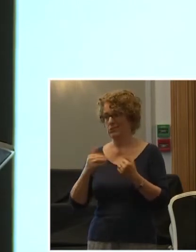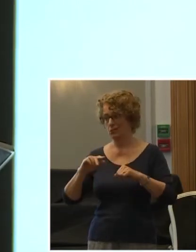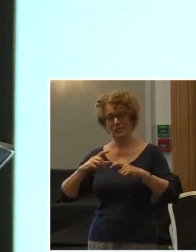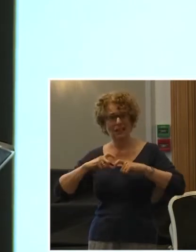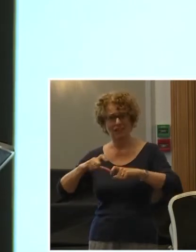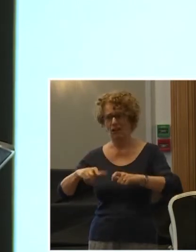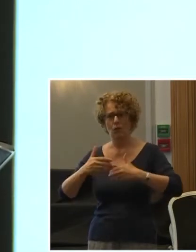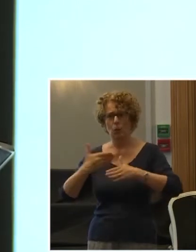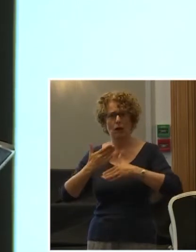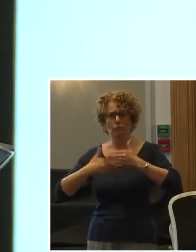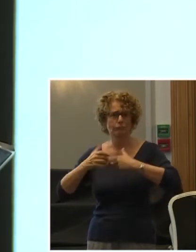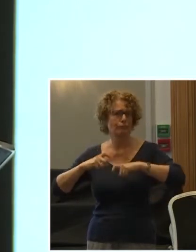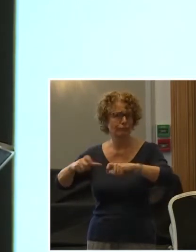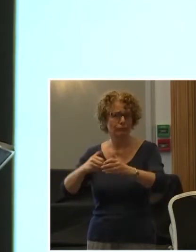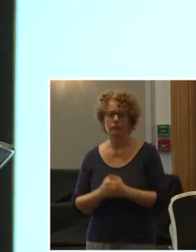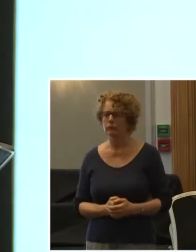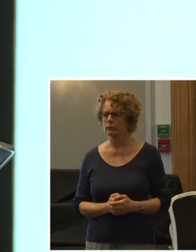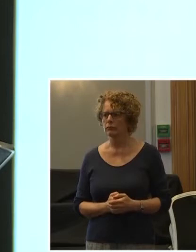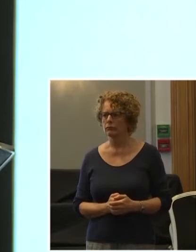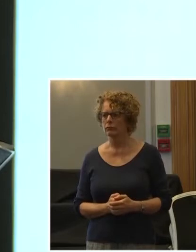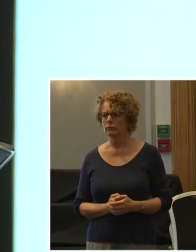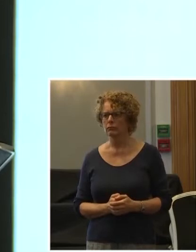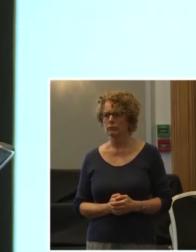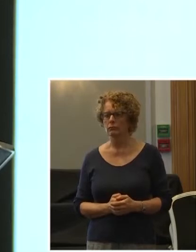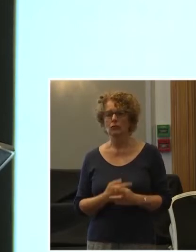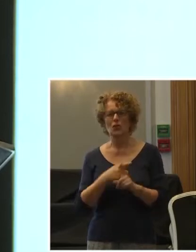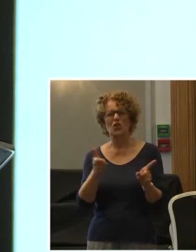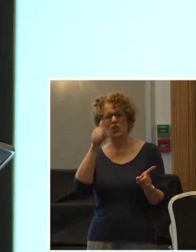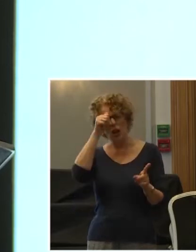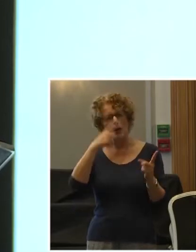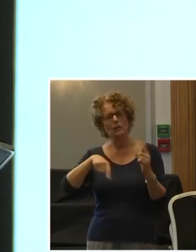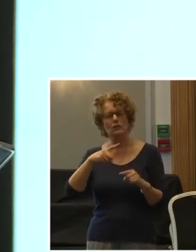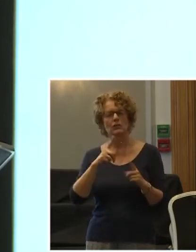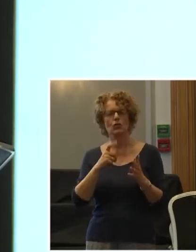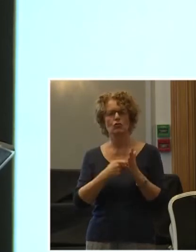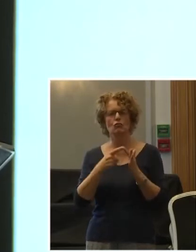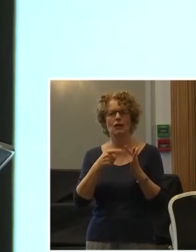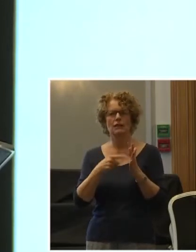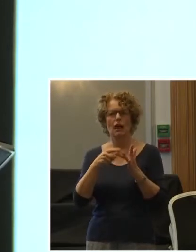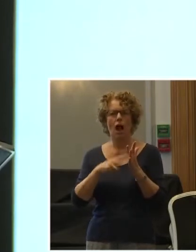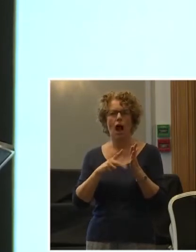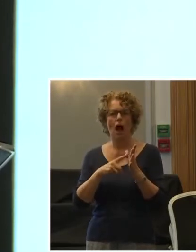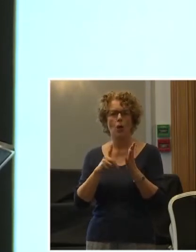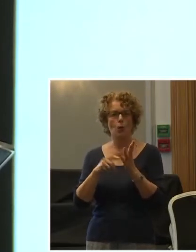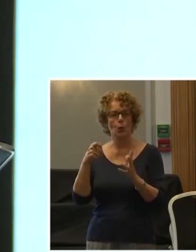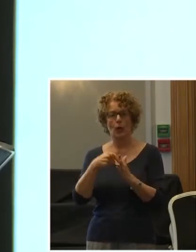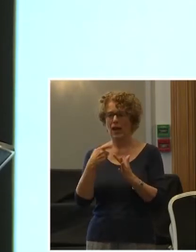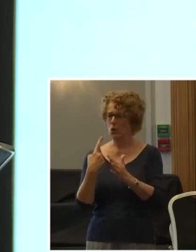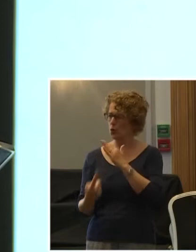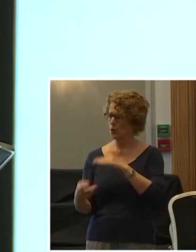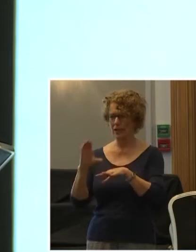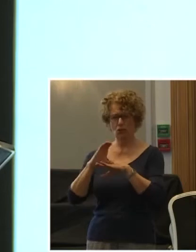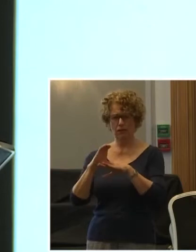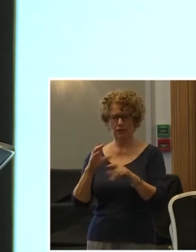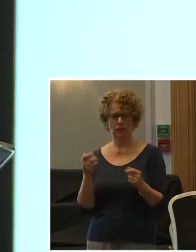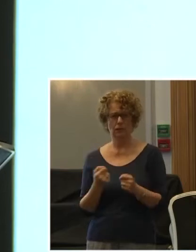do. And many of you do know us, and Retina UK is an extremely unique charity. And that's not just because